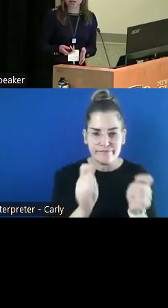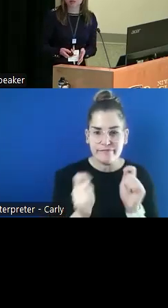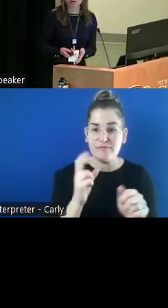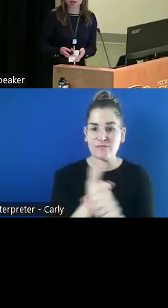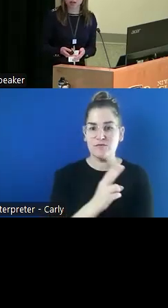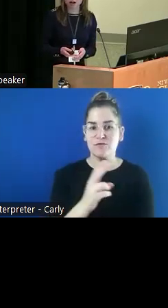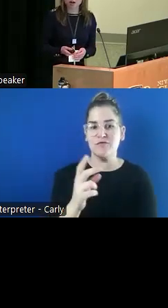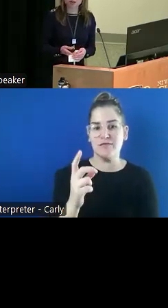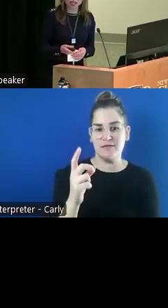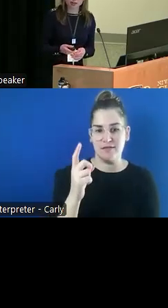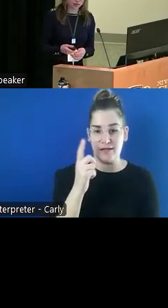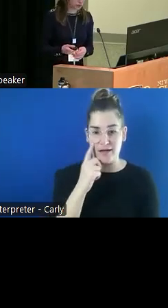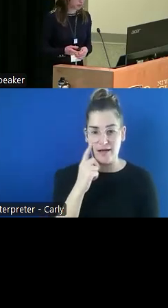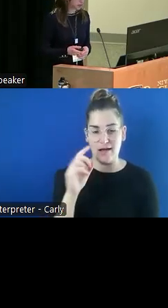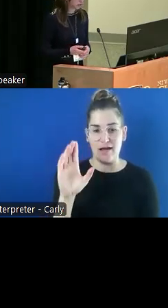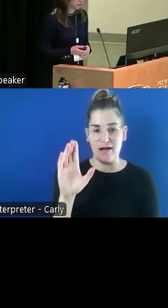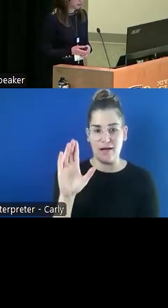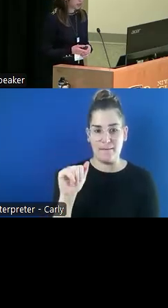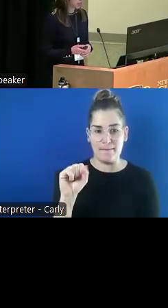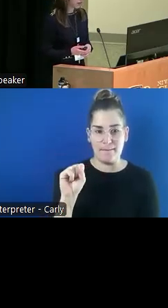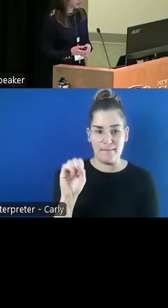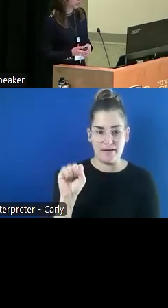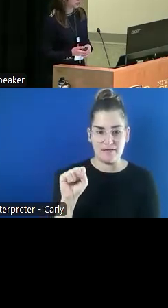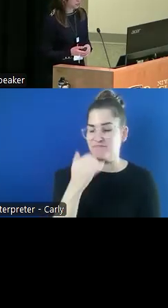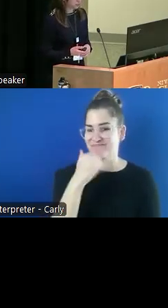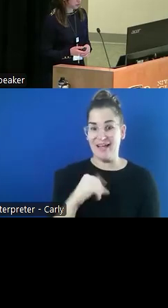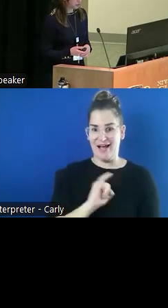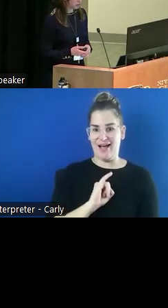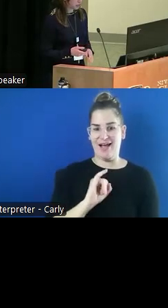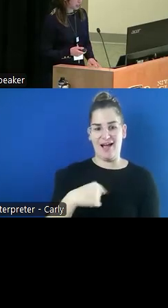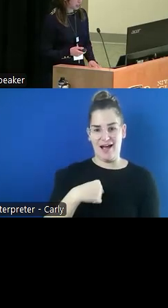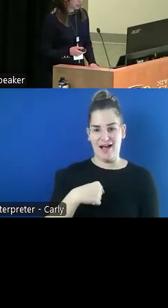eye-based biomarker of negative symptoms and cognition.